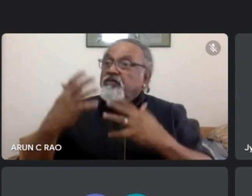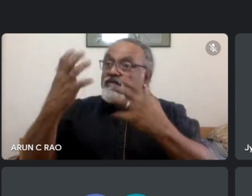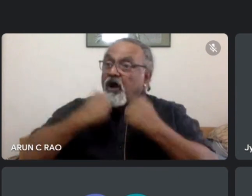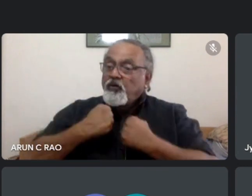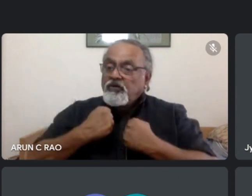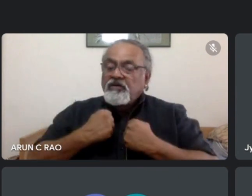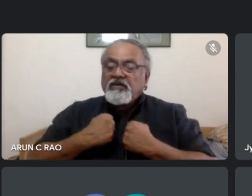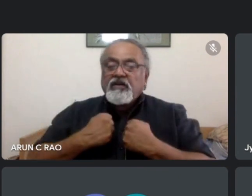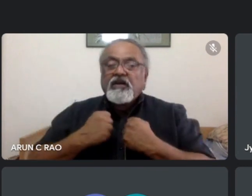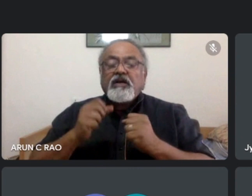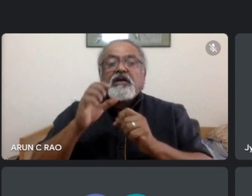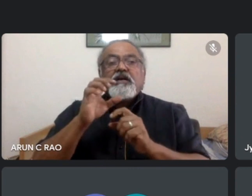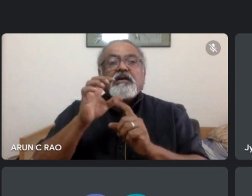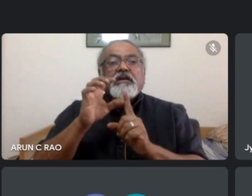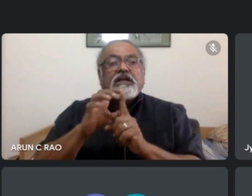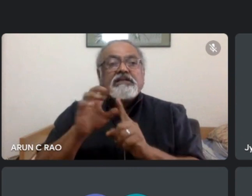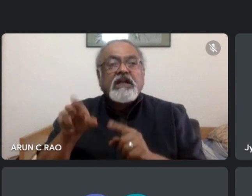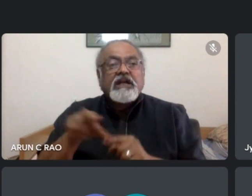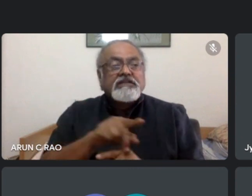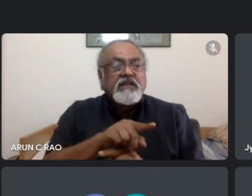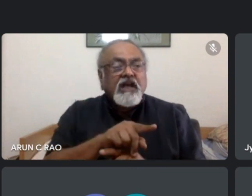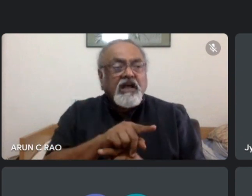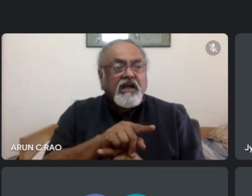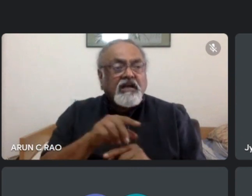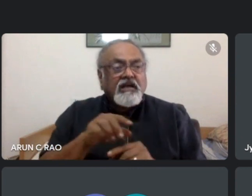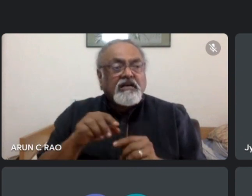whether intentionally or unintentionally,